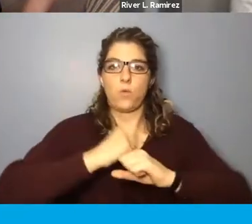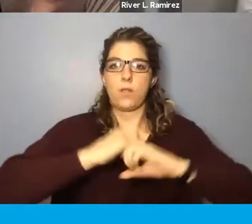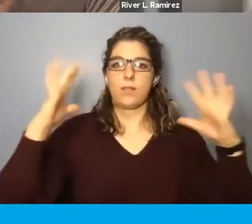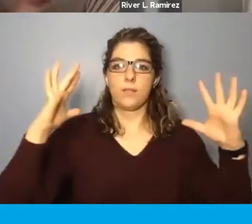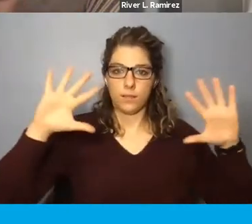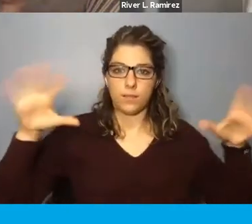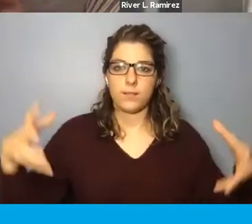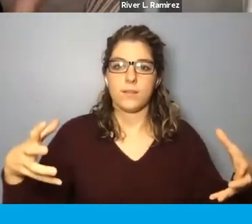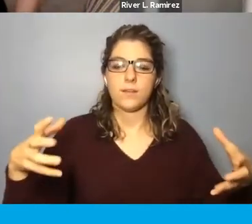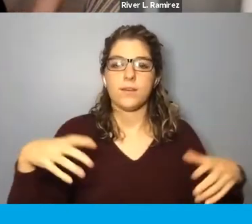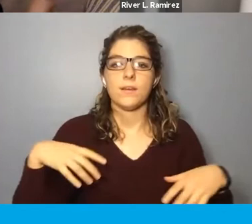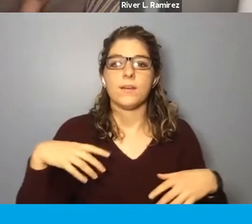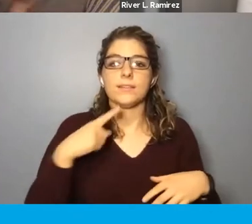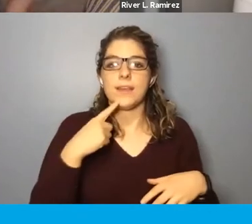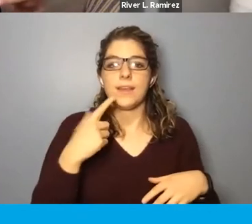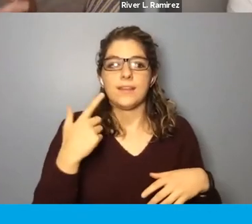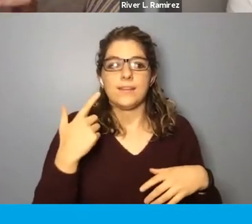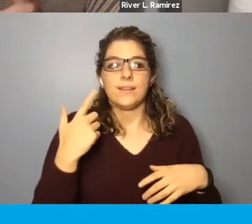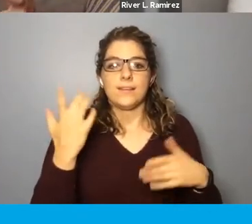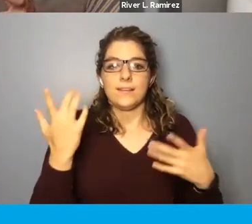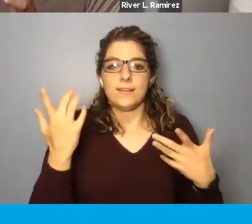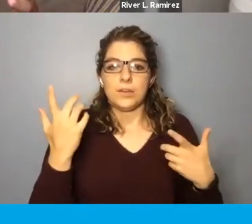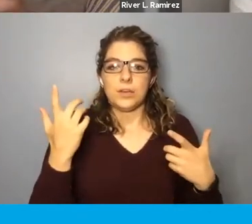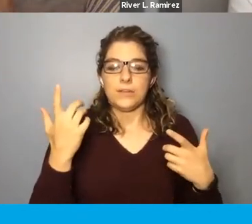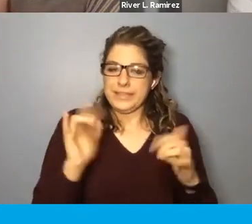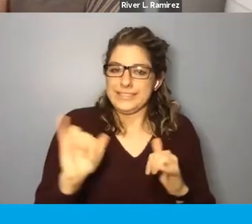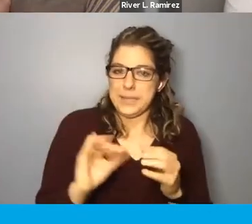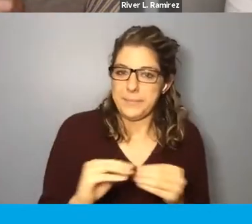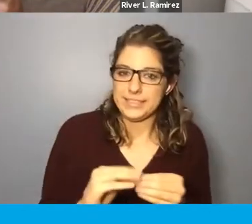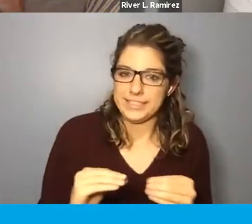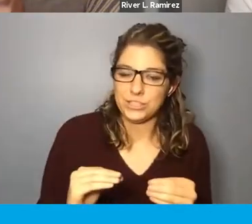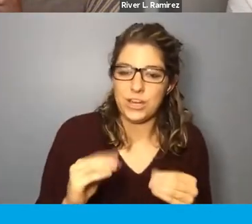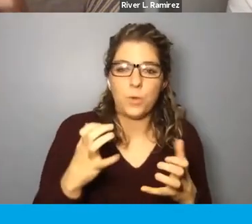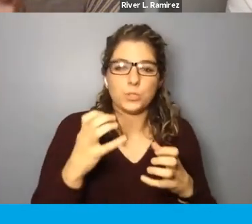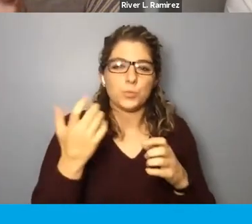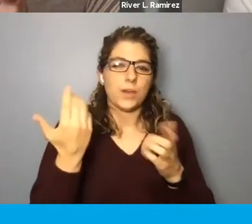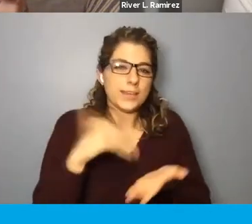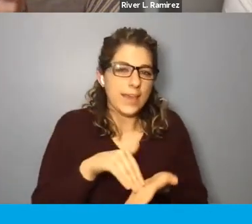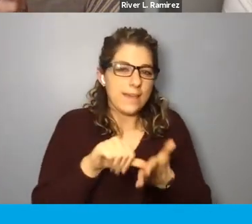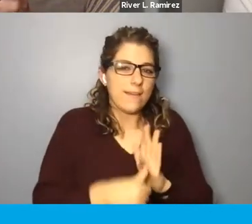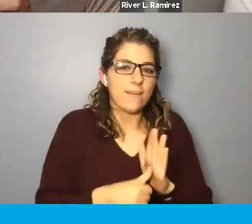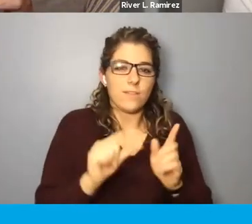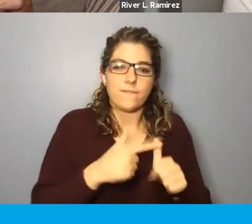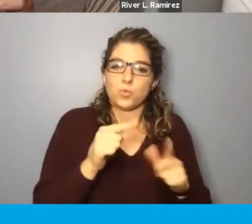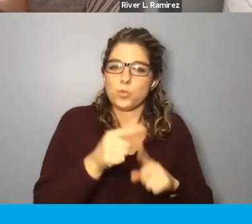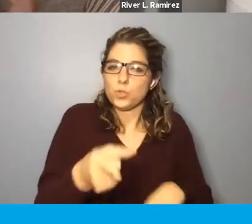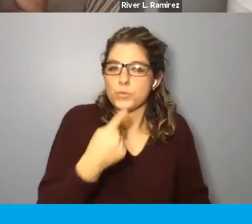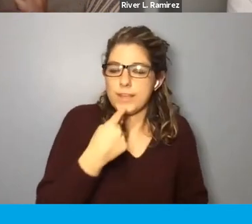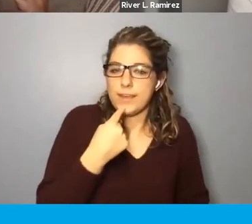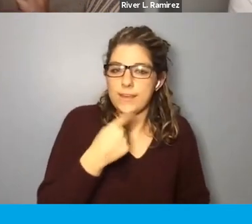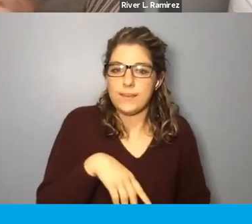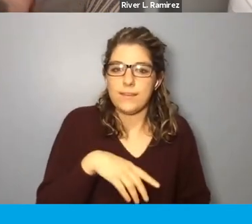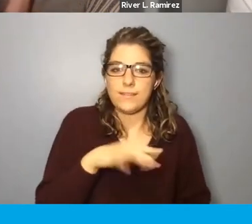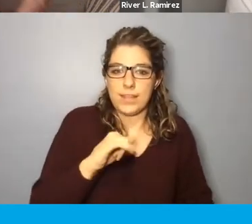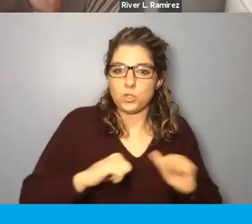that same, you know, with this same message. And I just wanted to read back to you the first words that you say in the